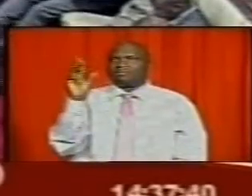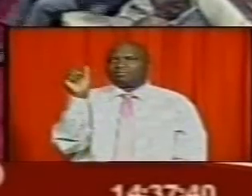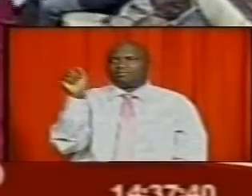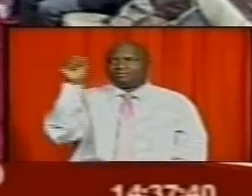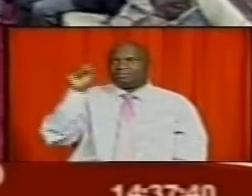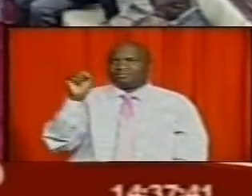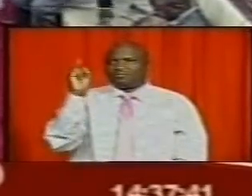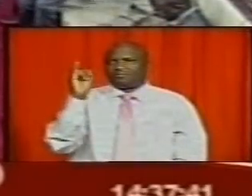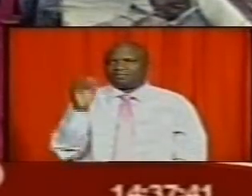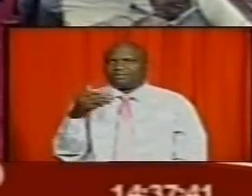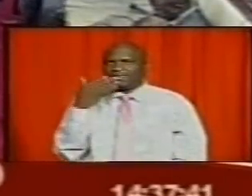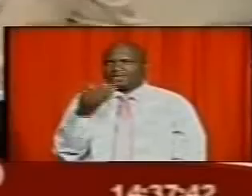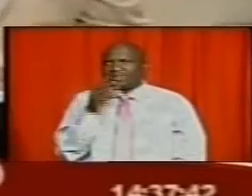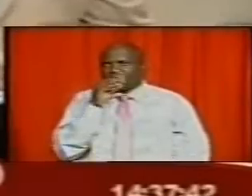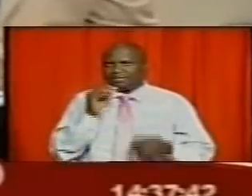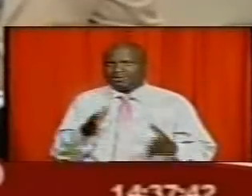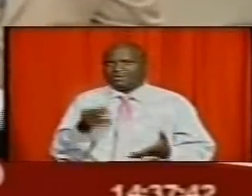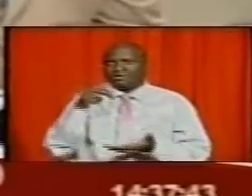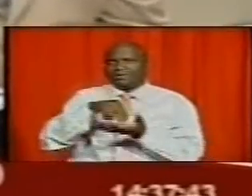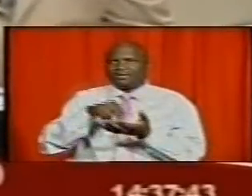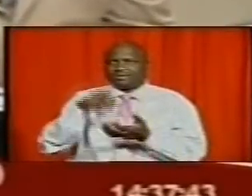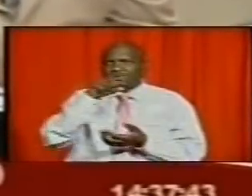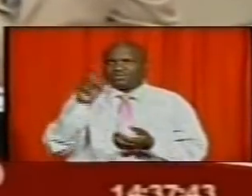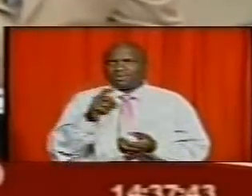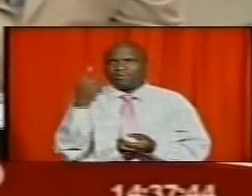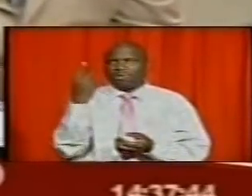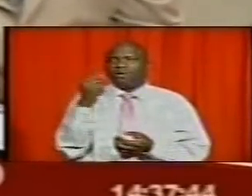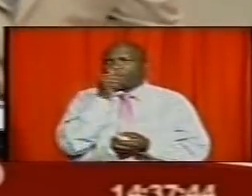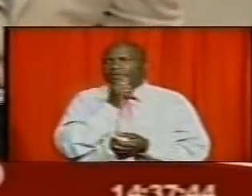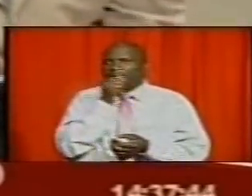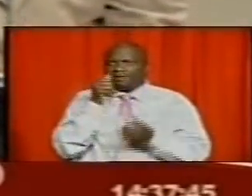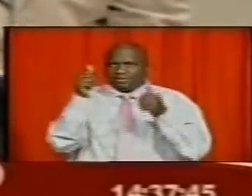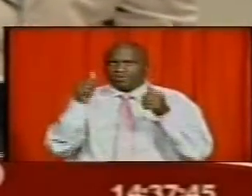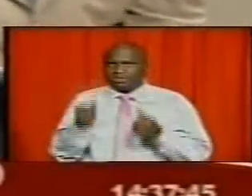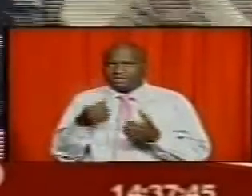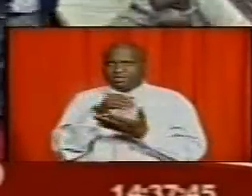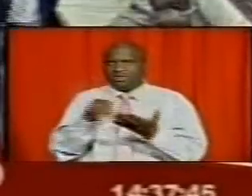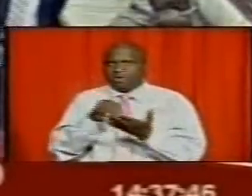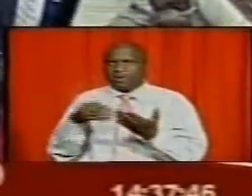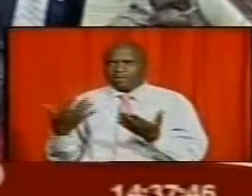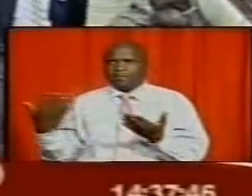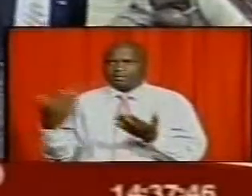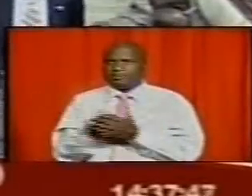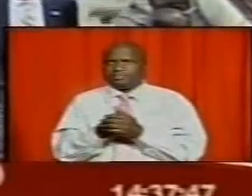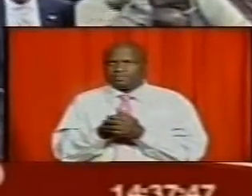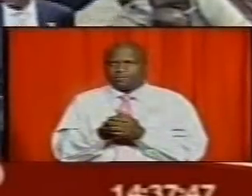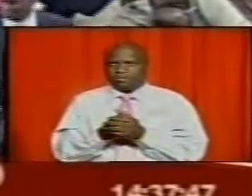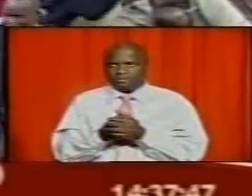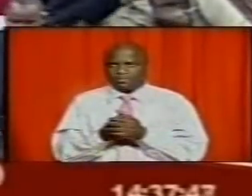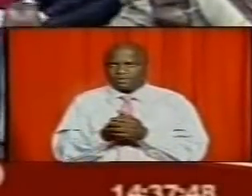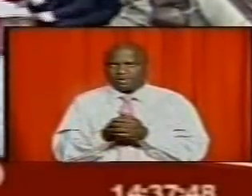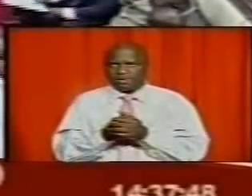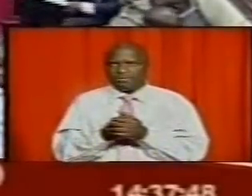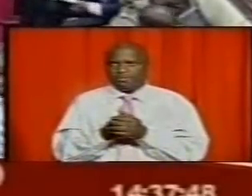the bank may have violated sections of the Banking Act, just like other banks often do. But while others were let off the hook, Charterhouse